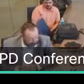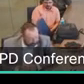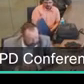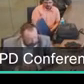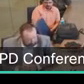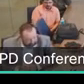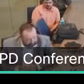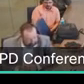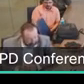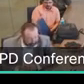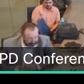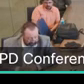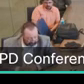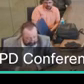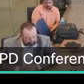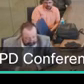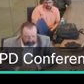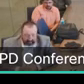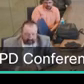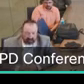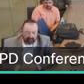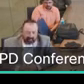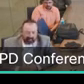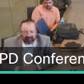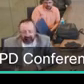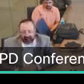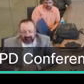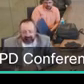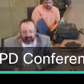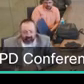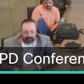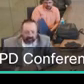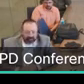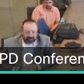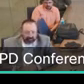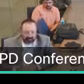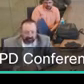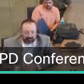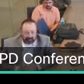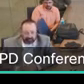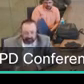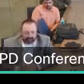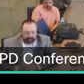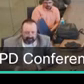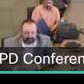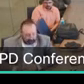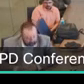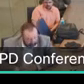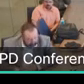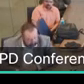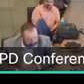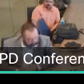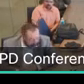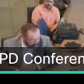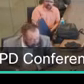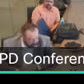The Kansas annual camping pass does not cover utility fees or prime site fees. It's only for certain sites that are not